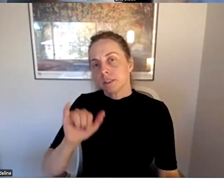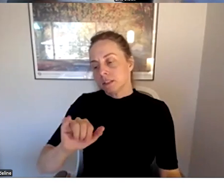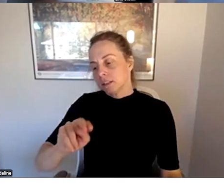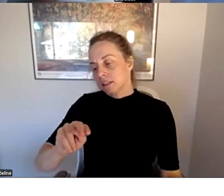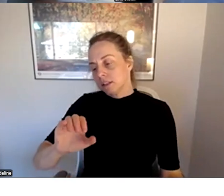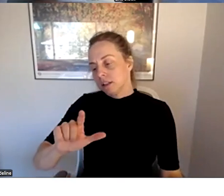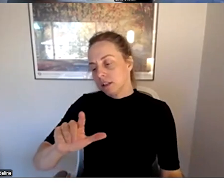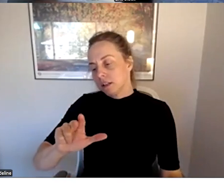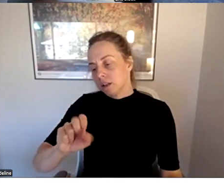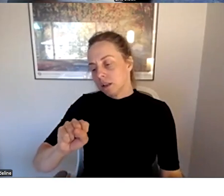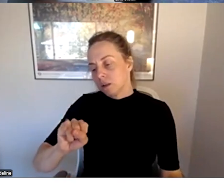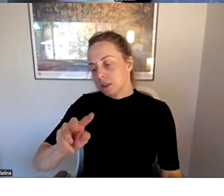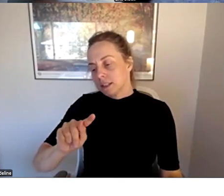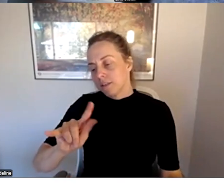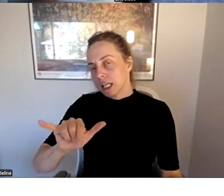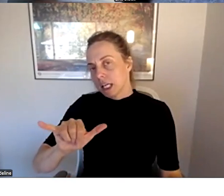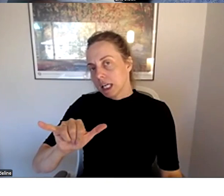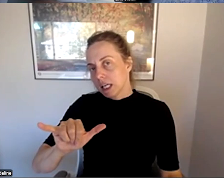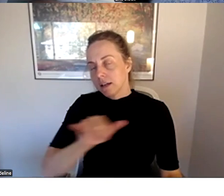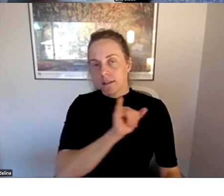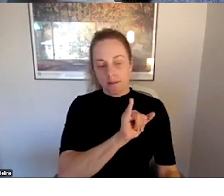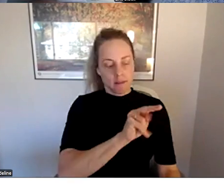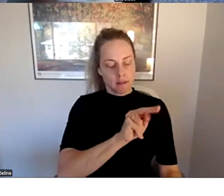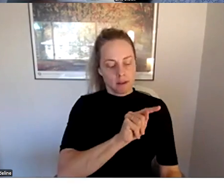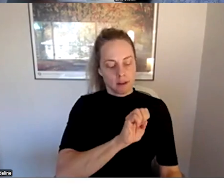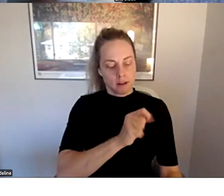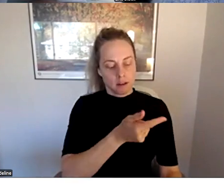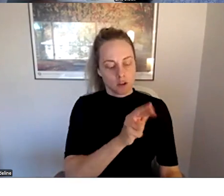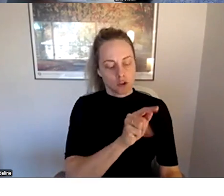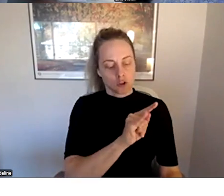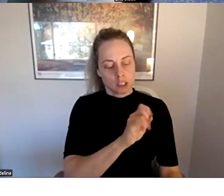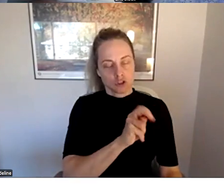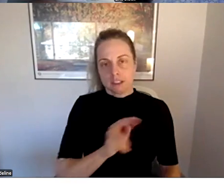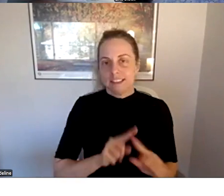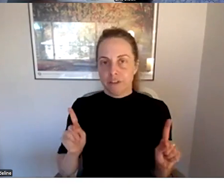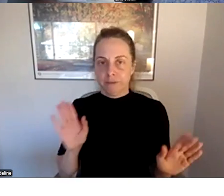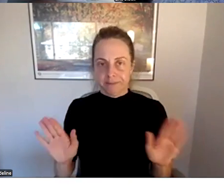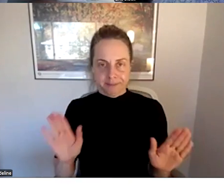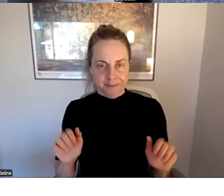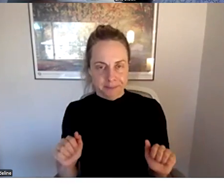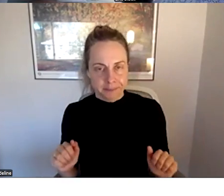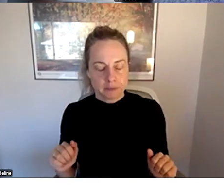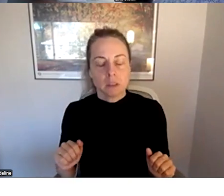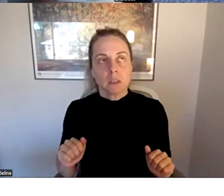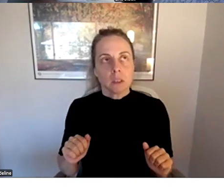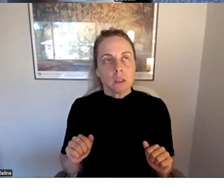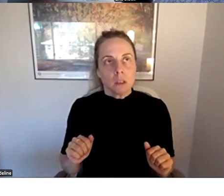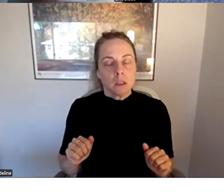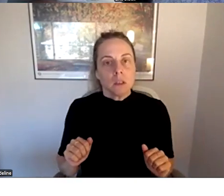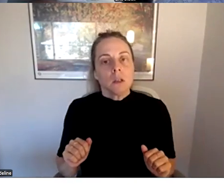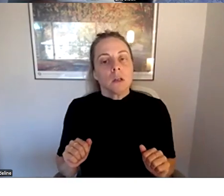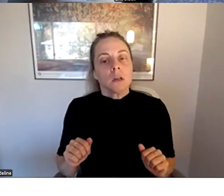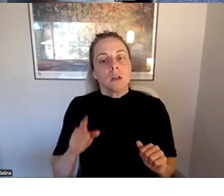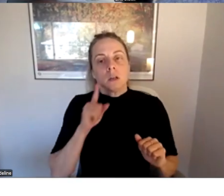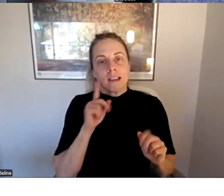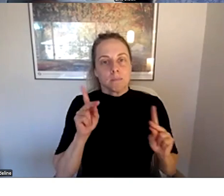inclusivity and integration are two very different things. And I think, you know, employers need